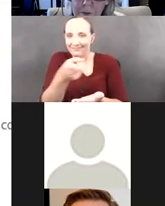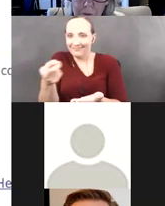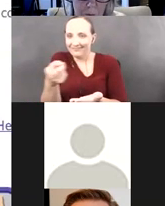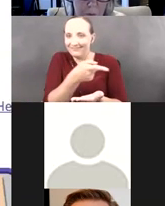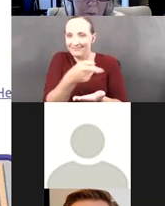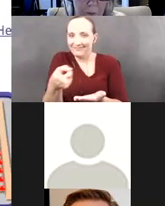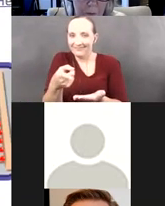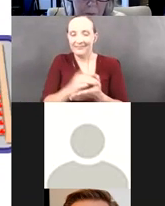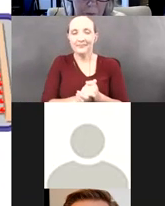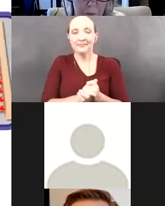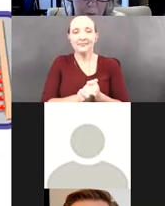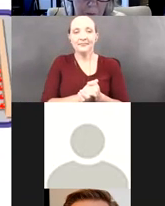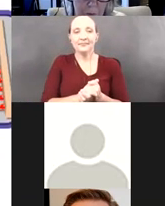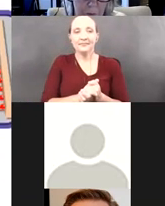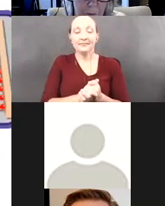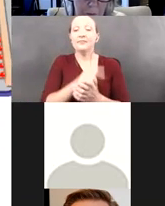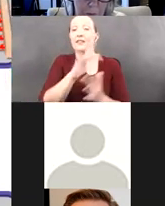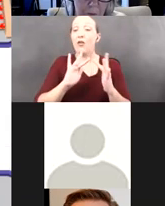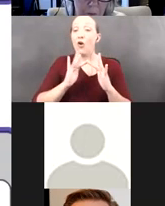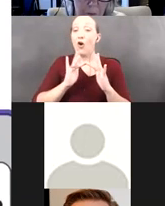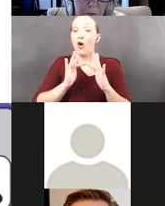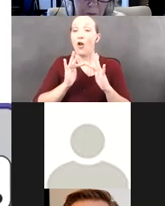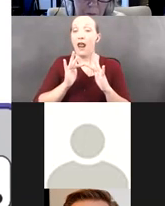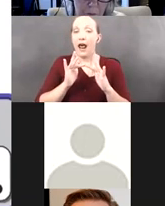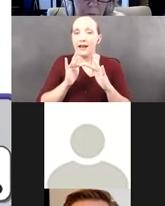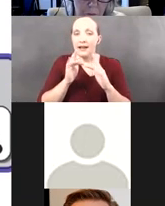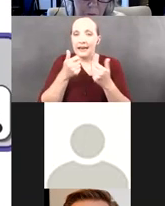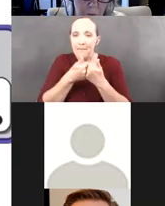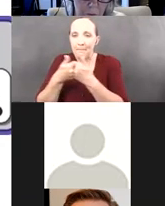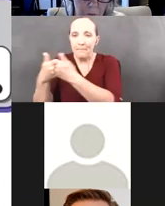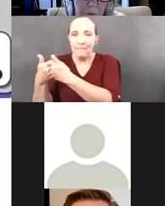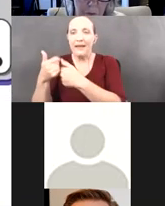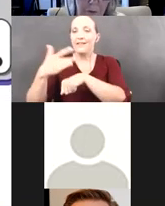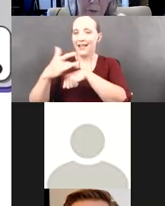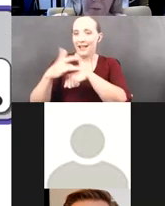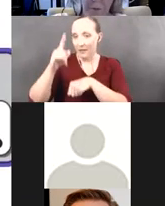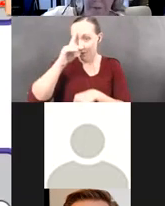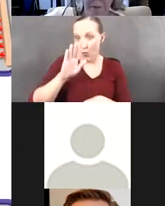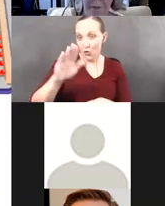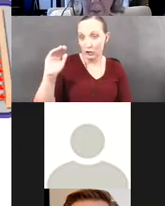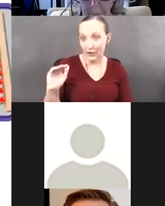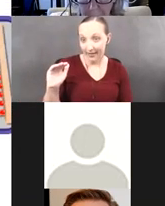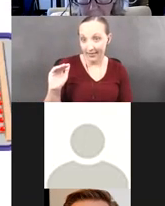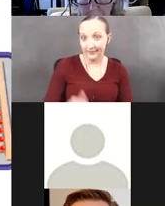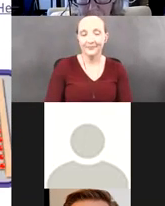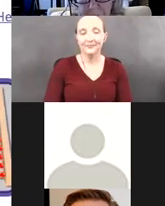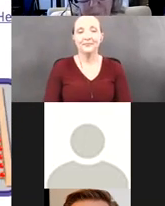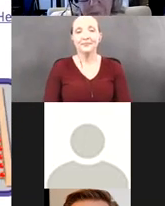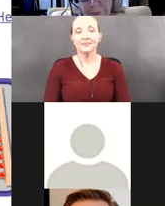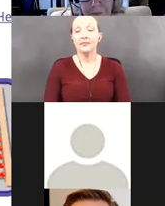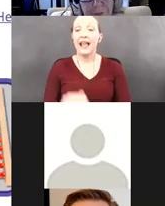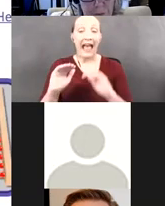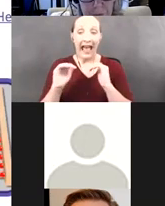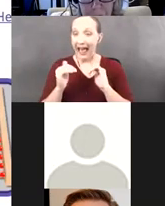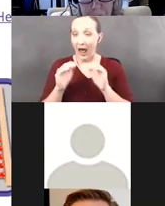los manipulativos virtuales. These are the virtual manipulatives that Estos are son los available for your manipulativos child. virtuales disponibles a su hijo. In order to open